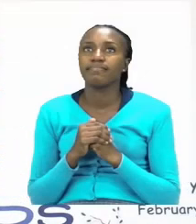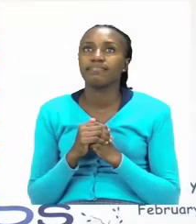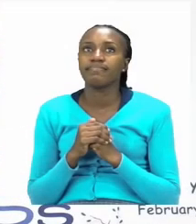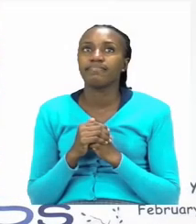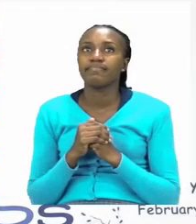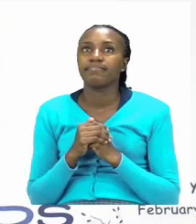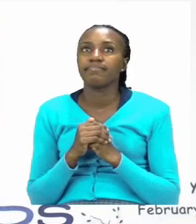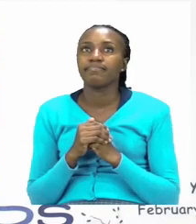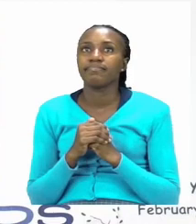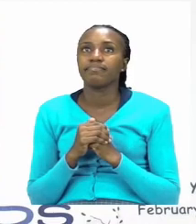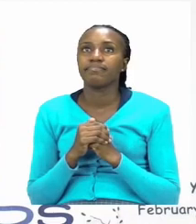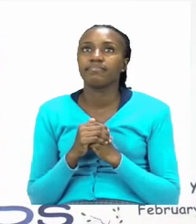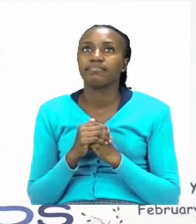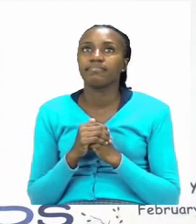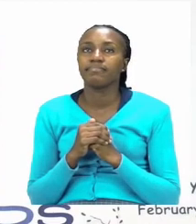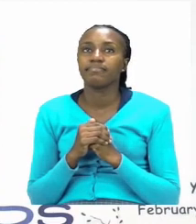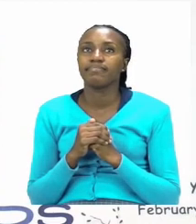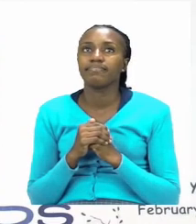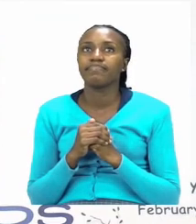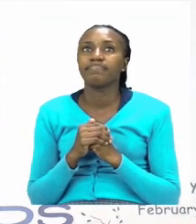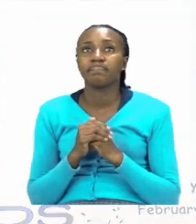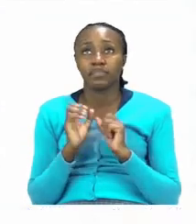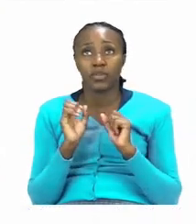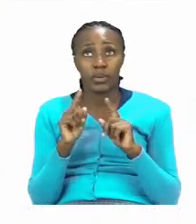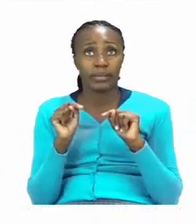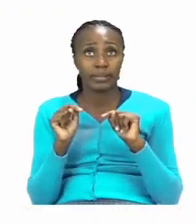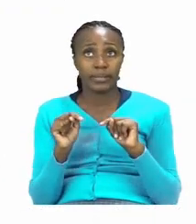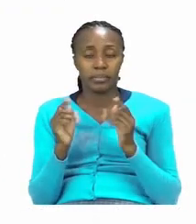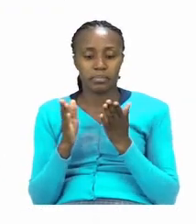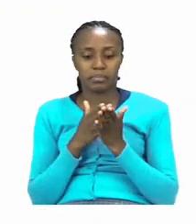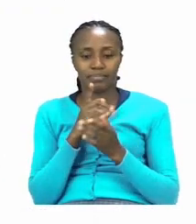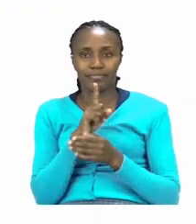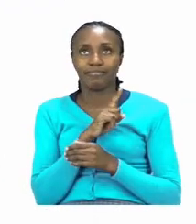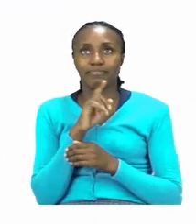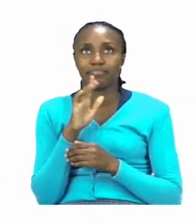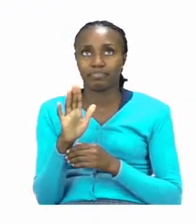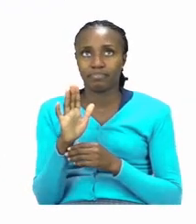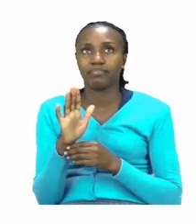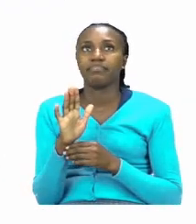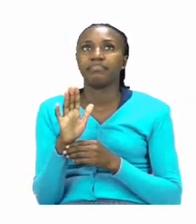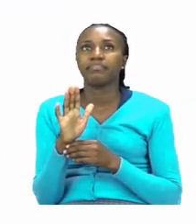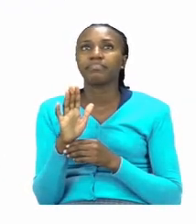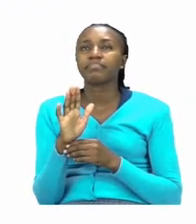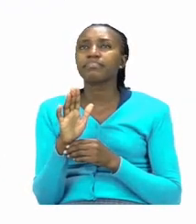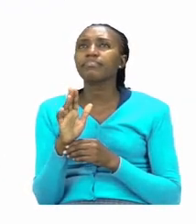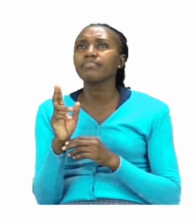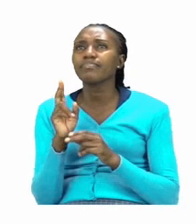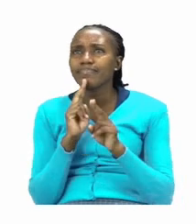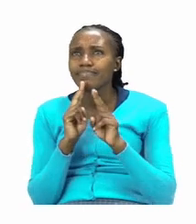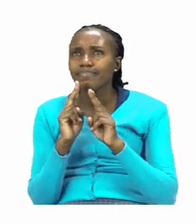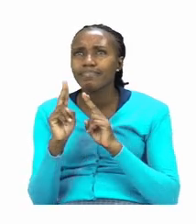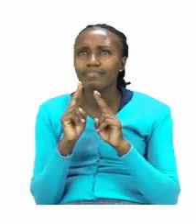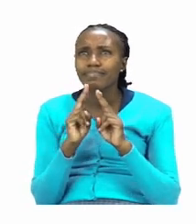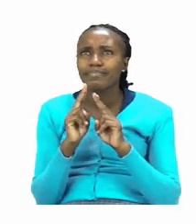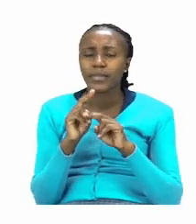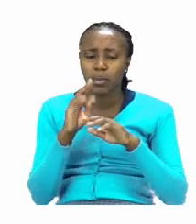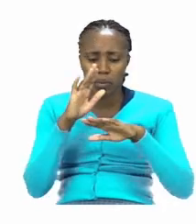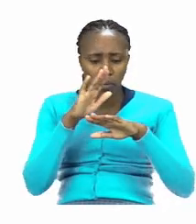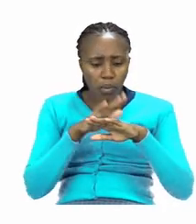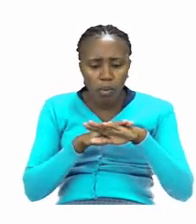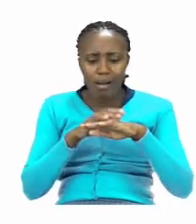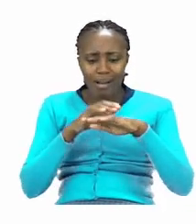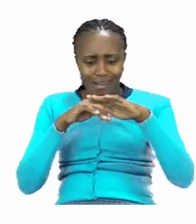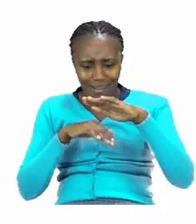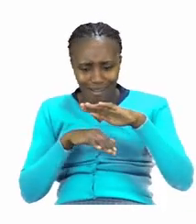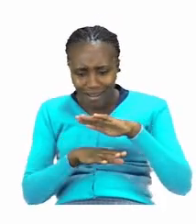Now, boys and girls, let's start our lesson by going to page 15. On page 15, we are going to be doing prepositions.